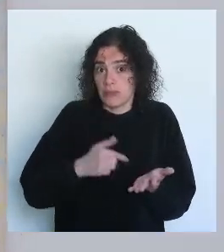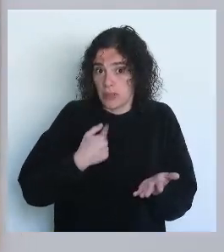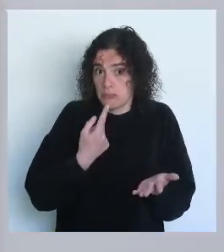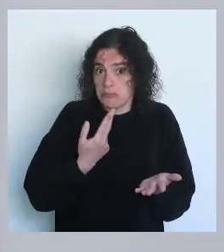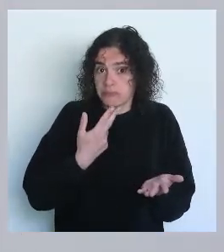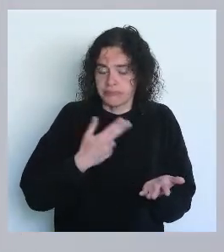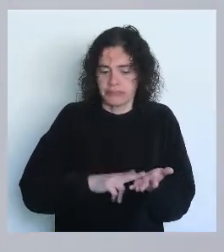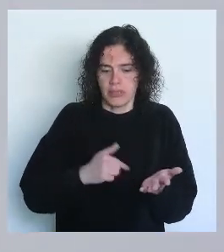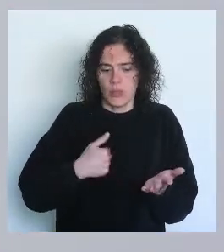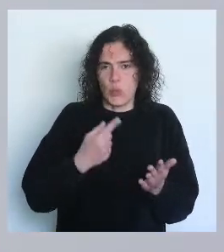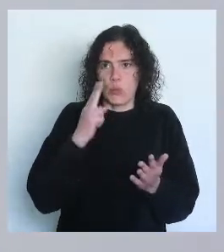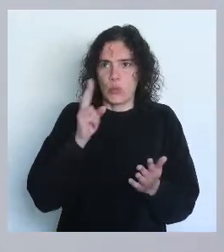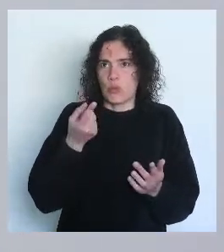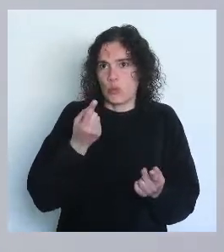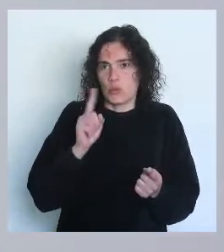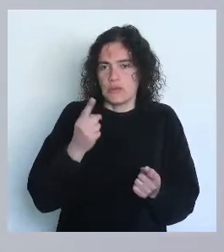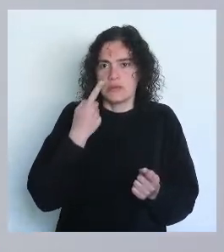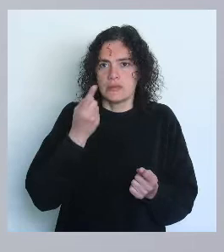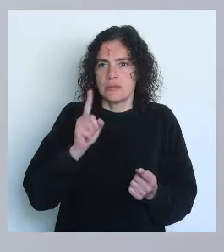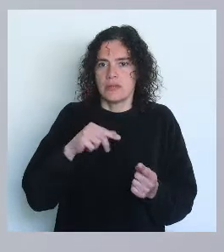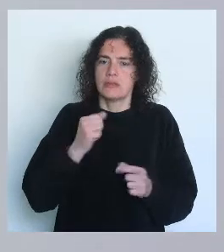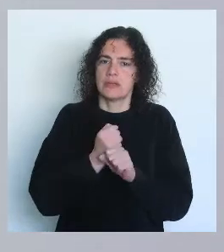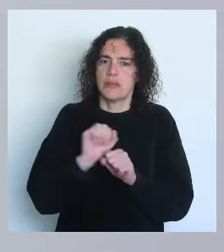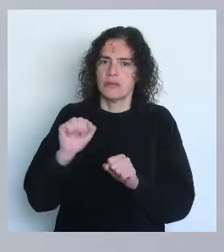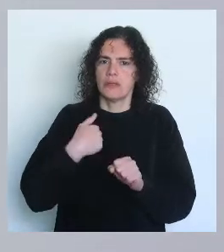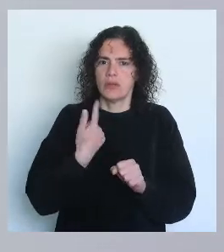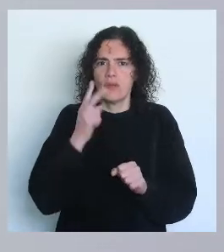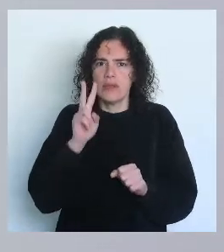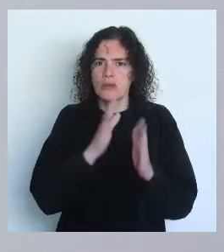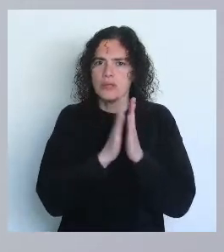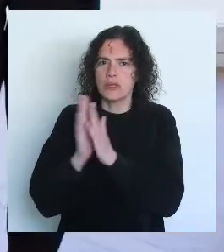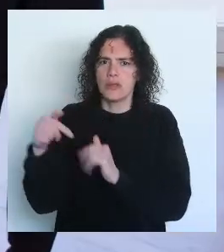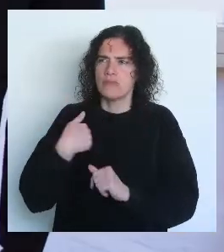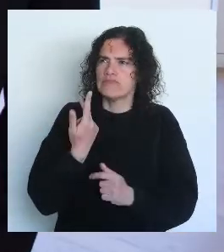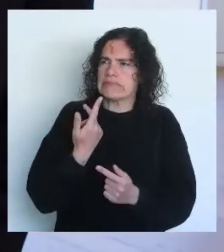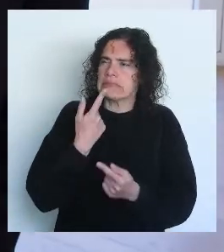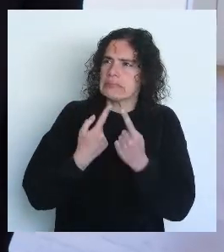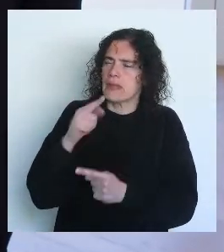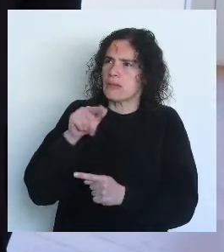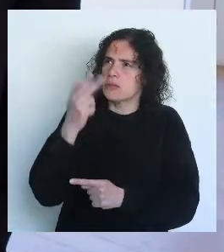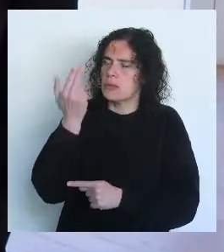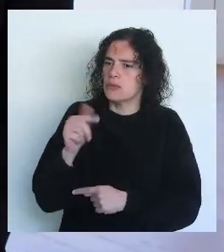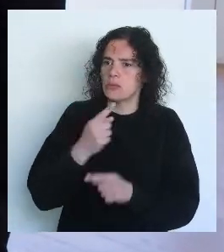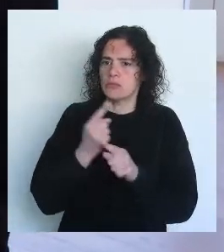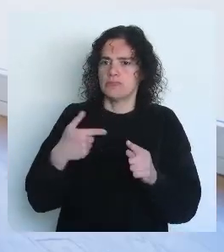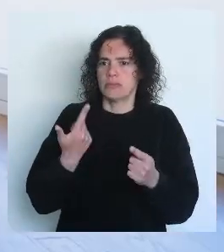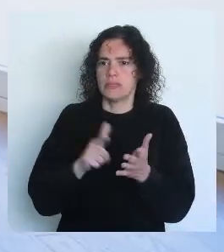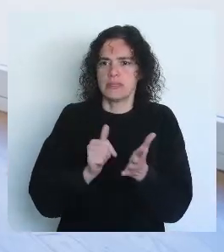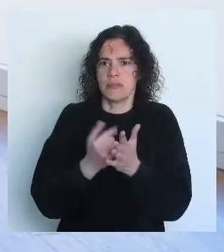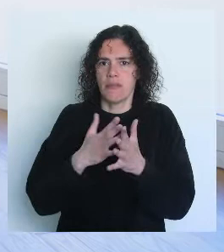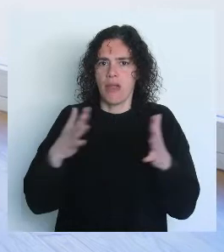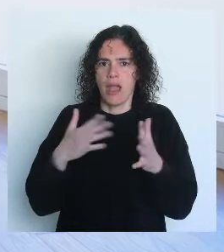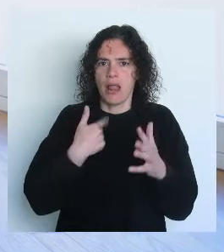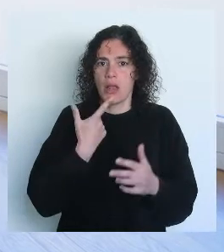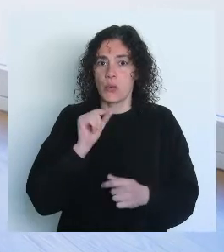I didn't know the work. I looked at the record of the collection and I got quite intrigued by this painting. First, because it's always great that